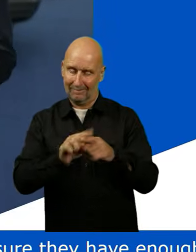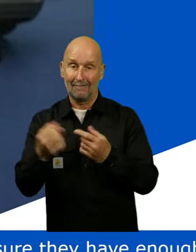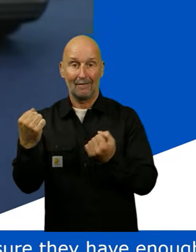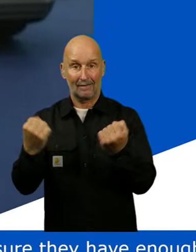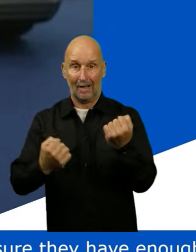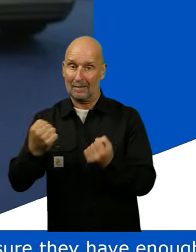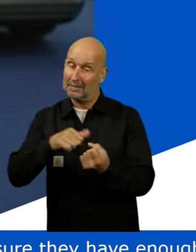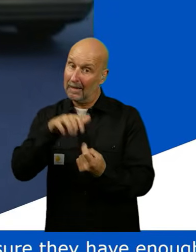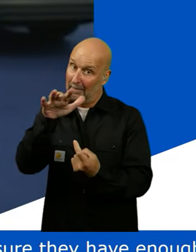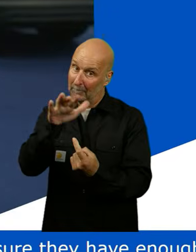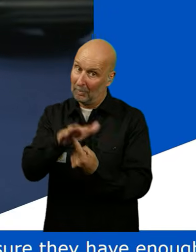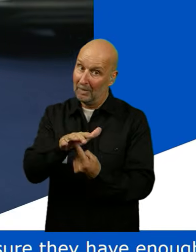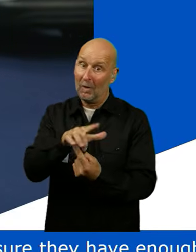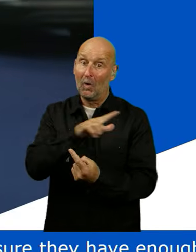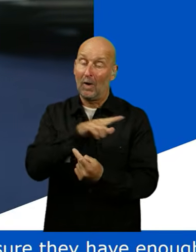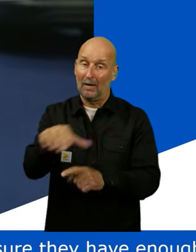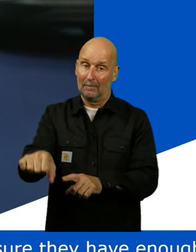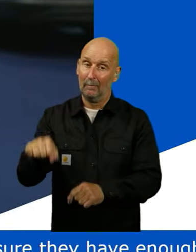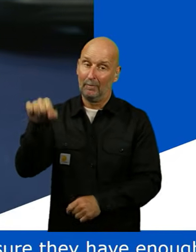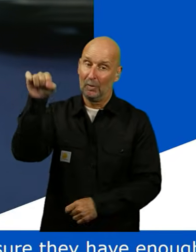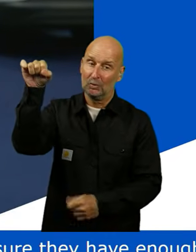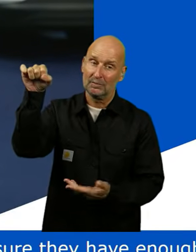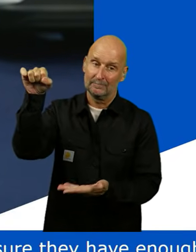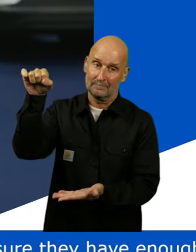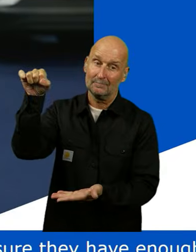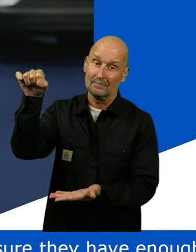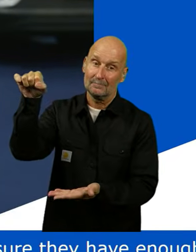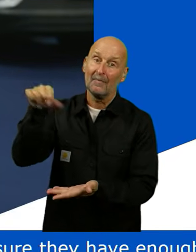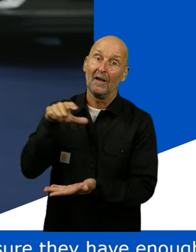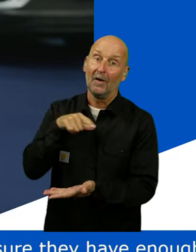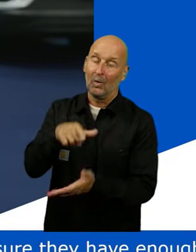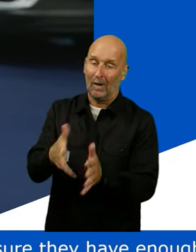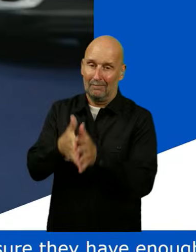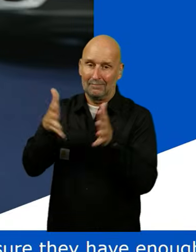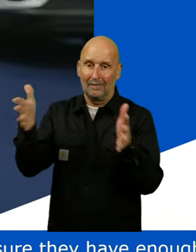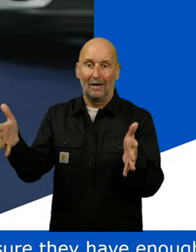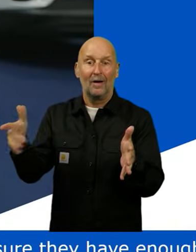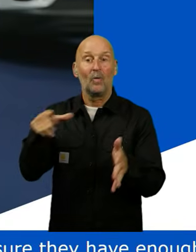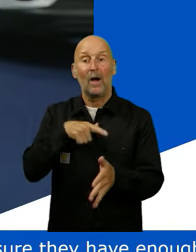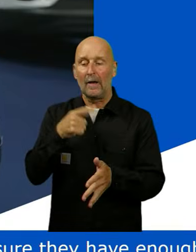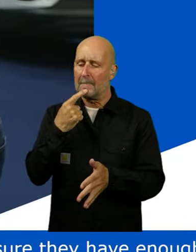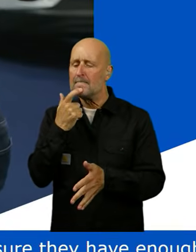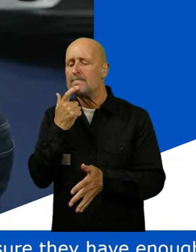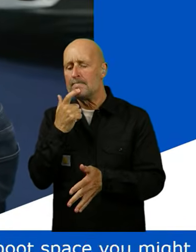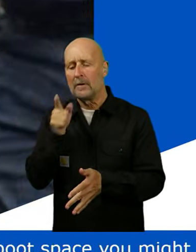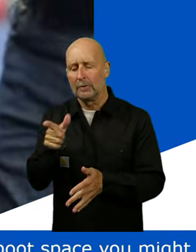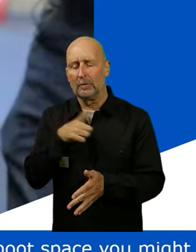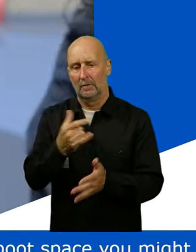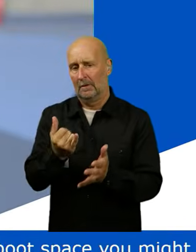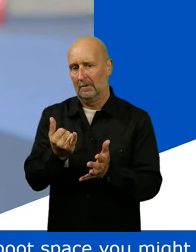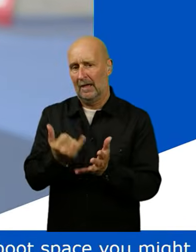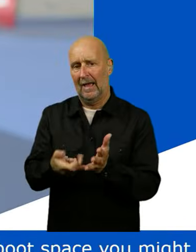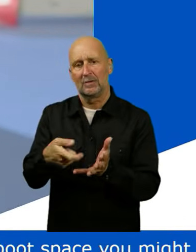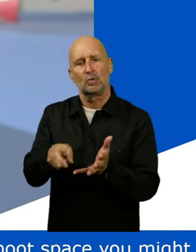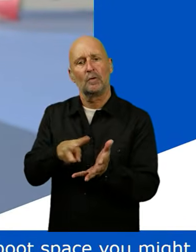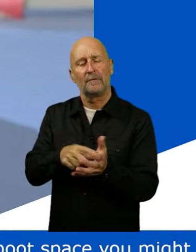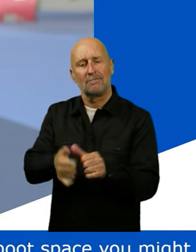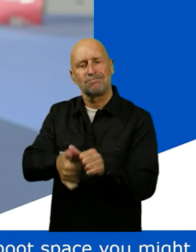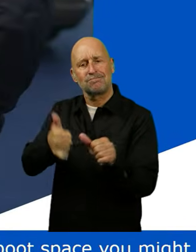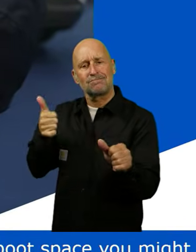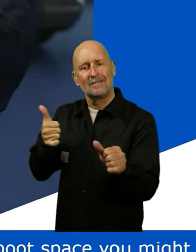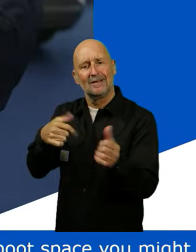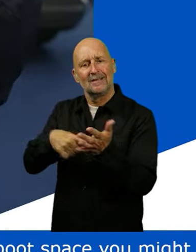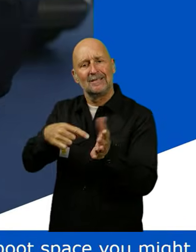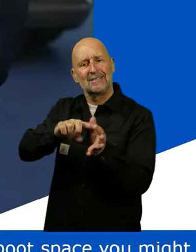important that you don't forget boot space. If it's important, you might want to consider a larger SUV, such as this Volkswagen Tiguan,